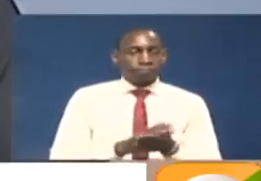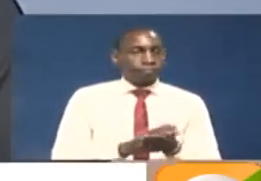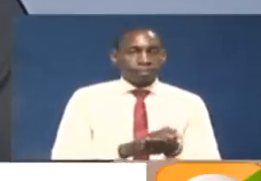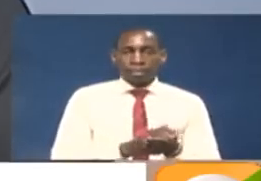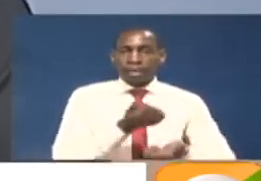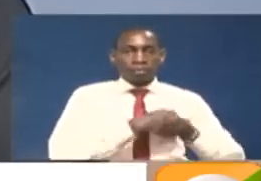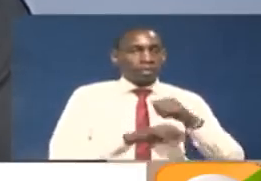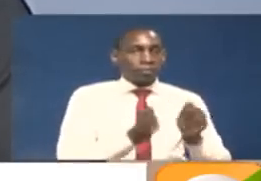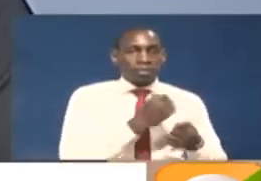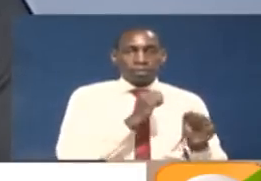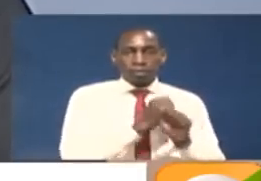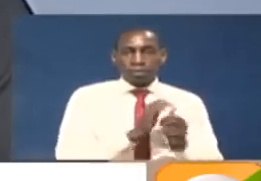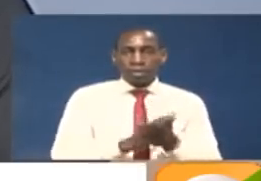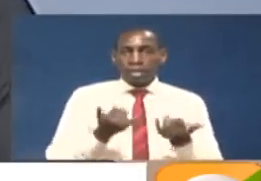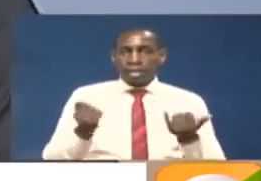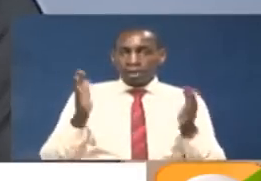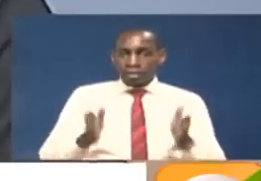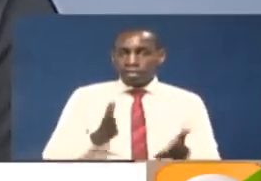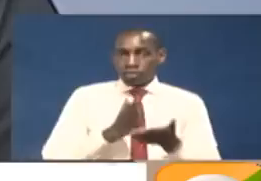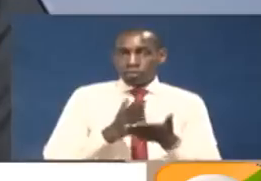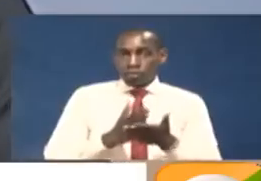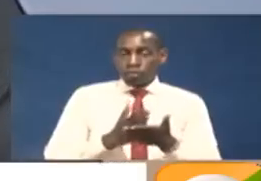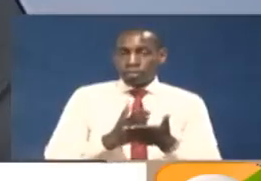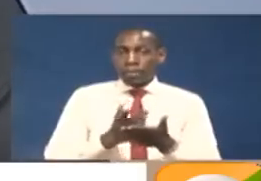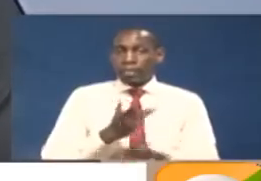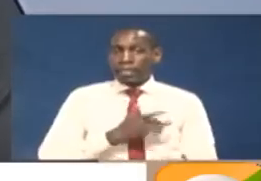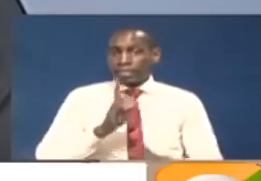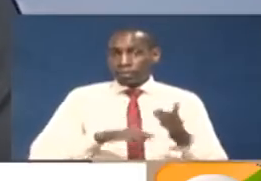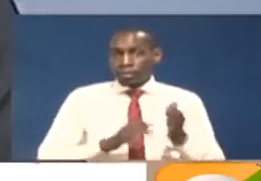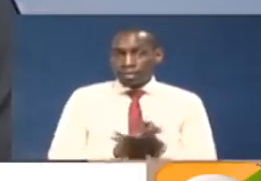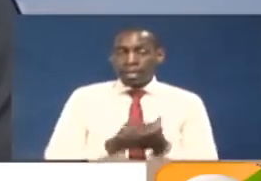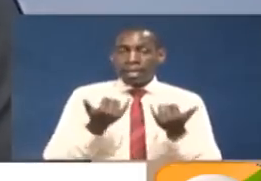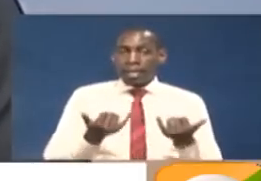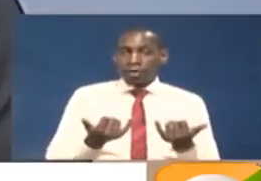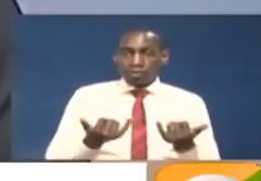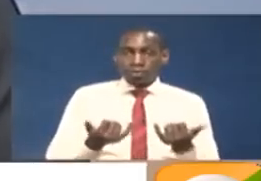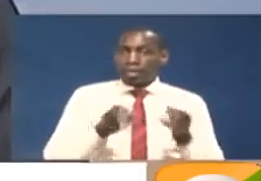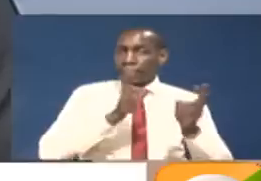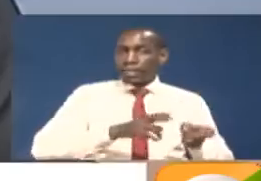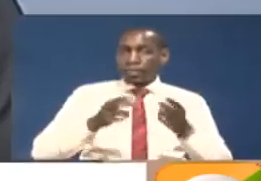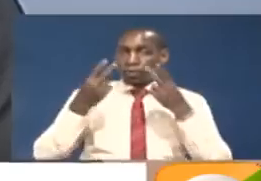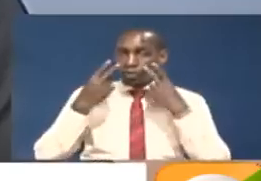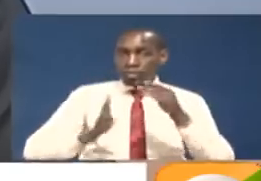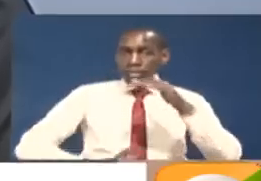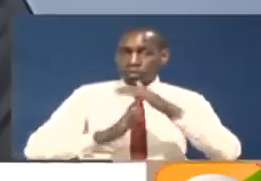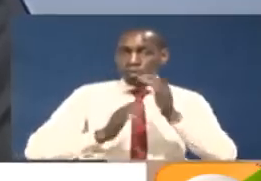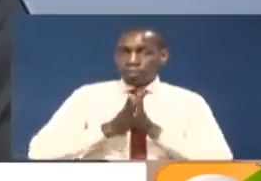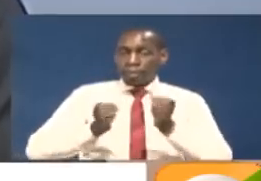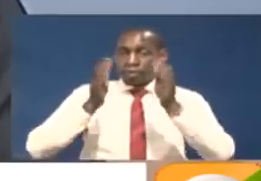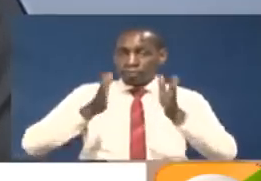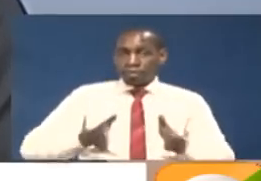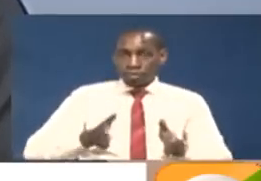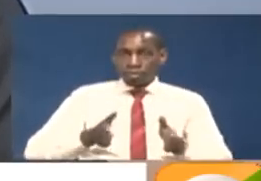toothless. In what Kenyans must find truly troubling, it has become regular to see senior public